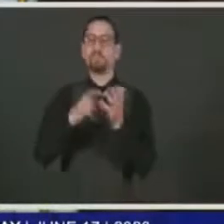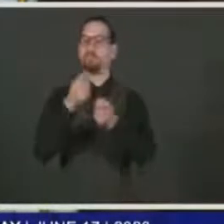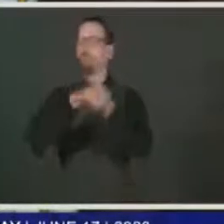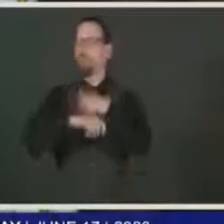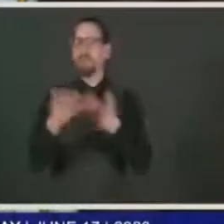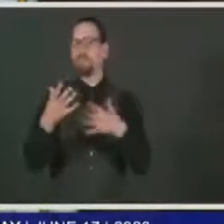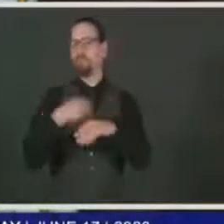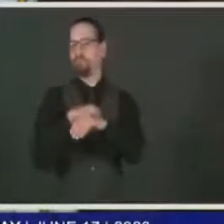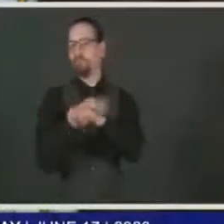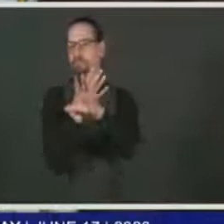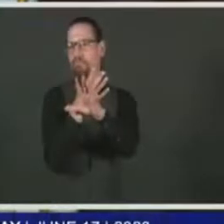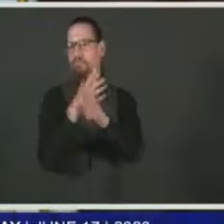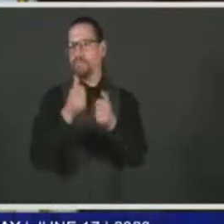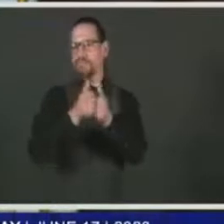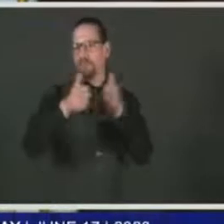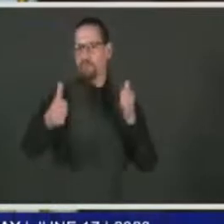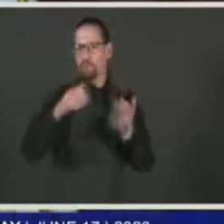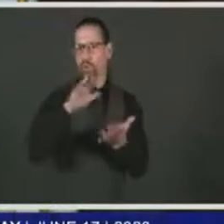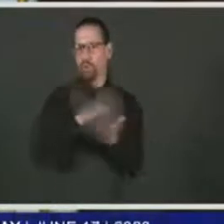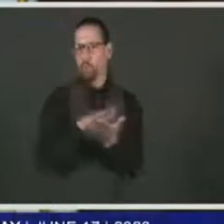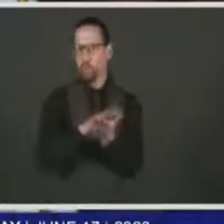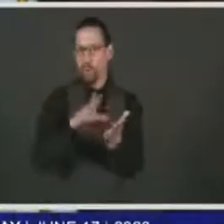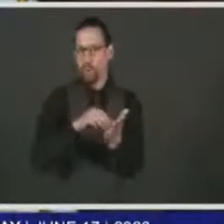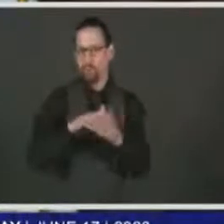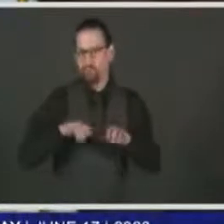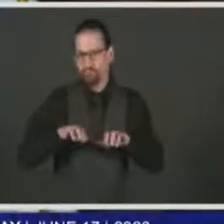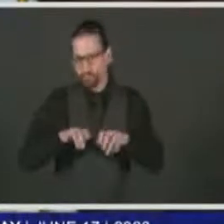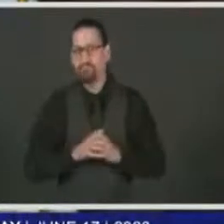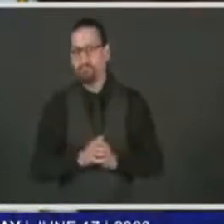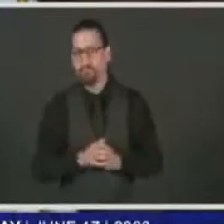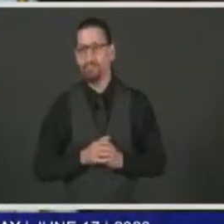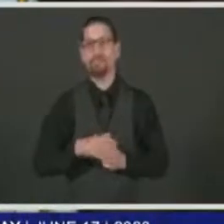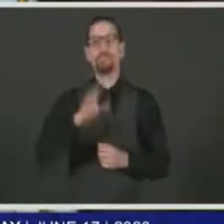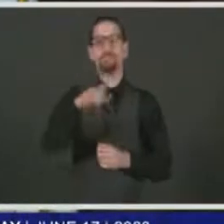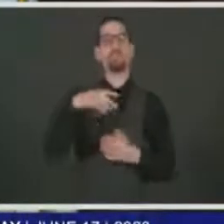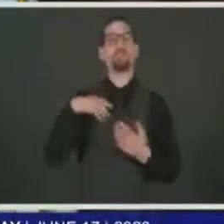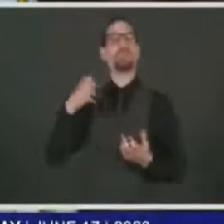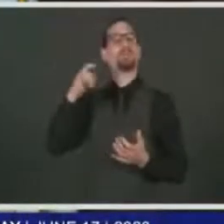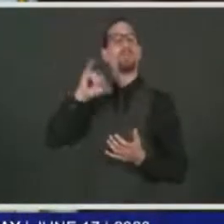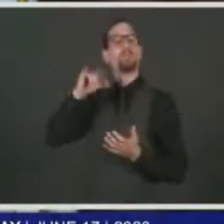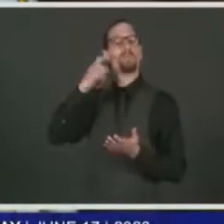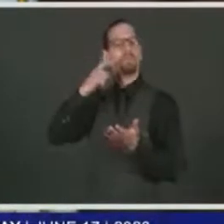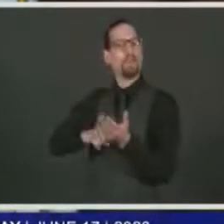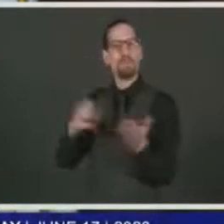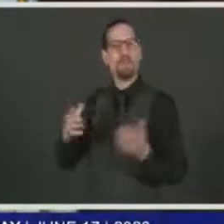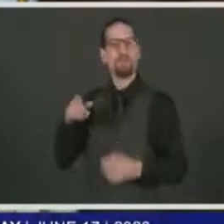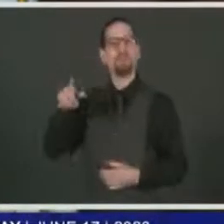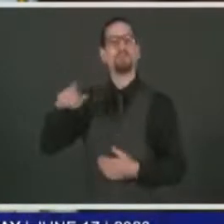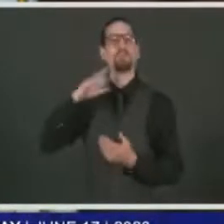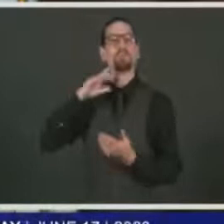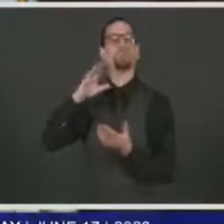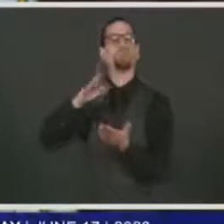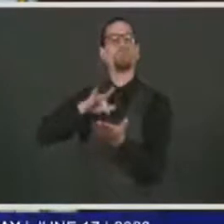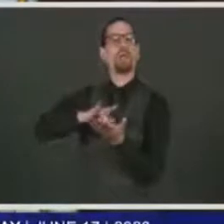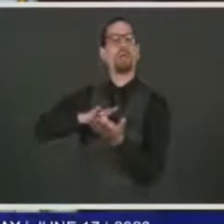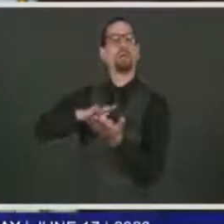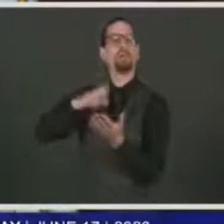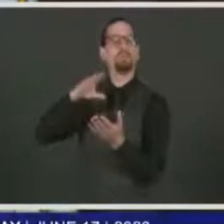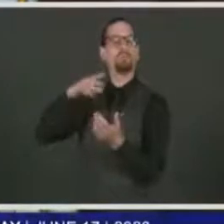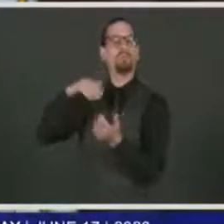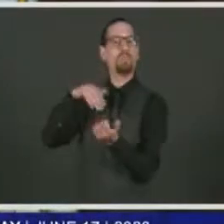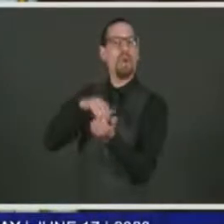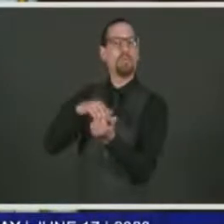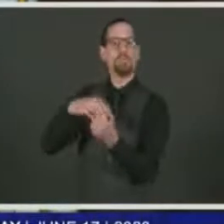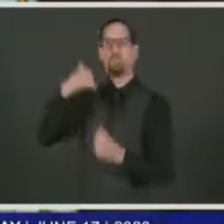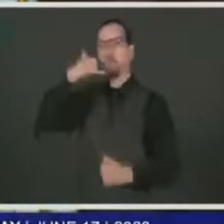We've learned that telehealth really works. It's a fantastic way to deliver healthcare over the phone or over